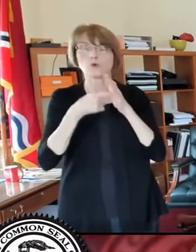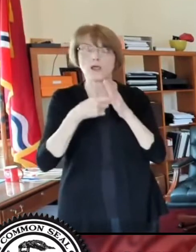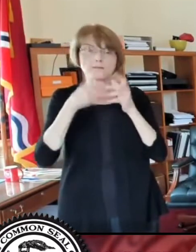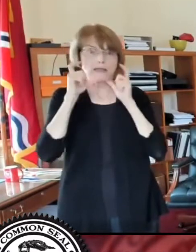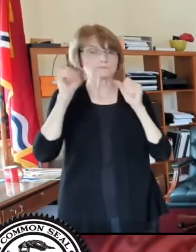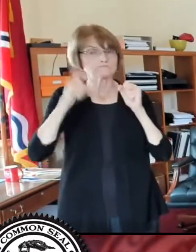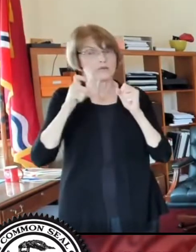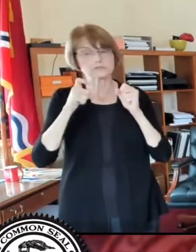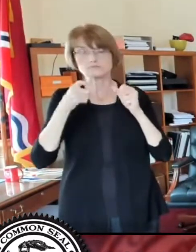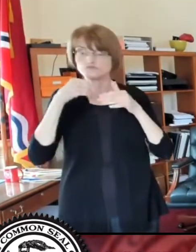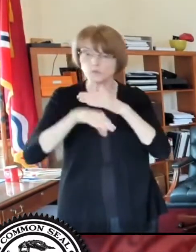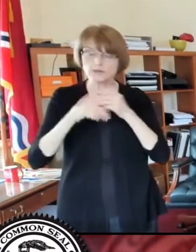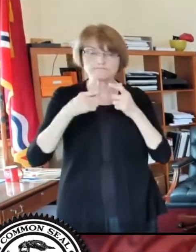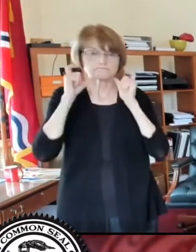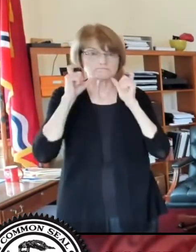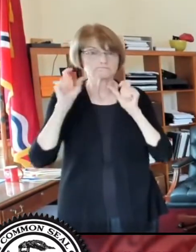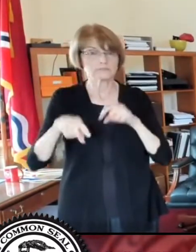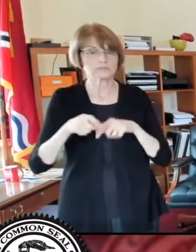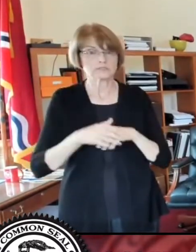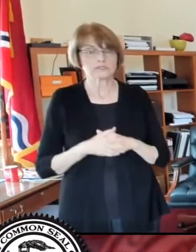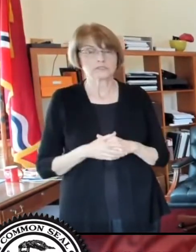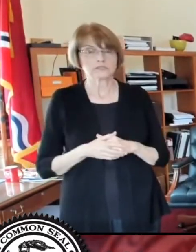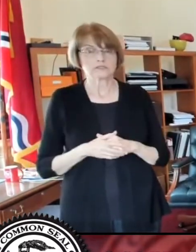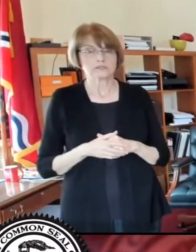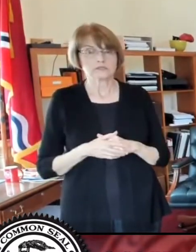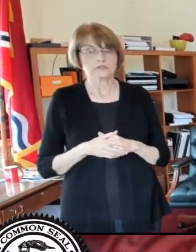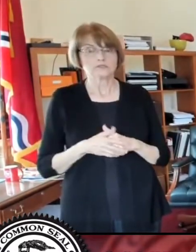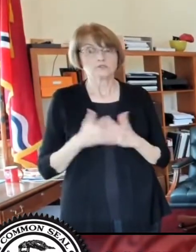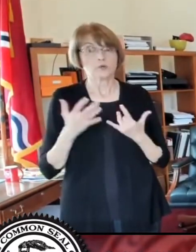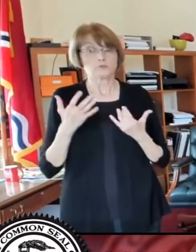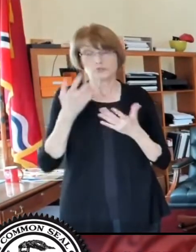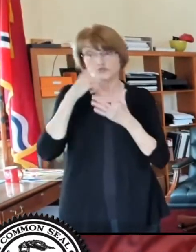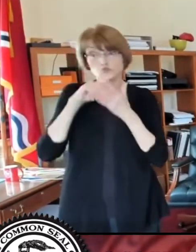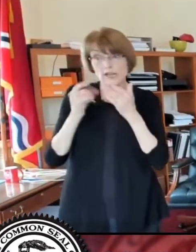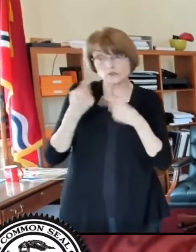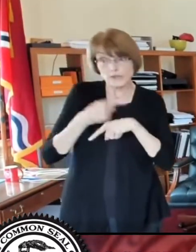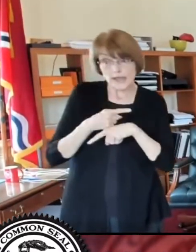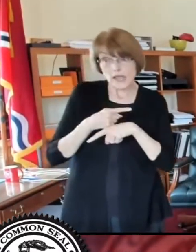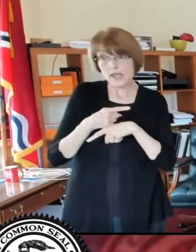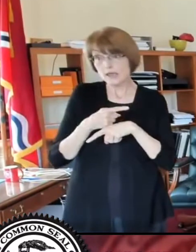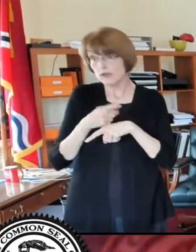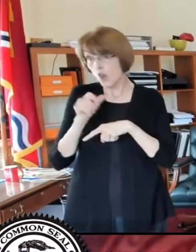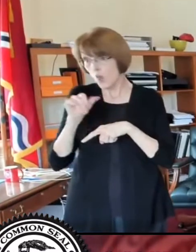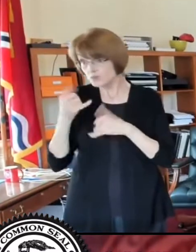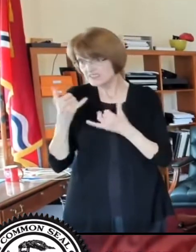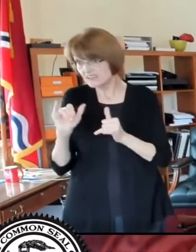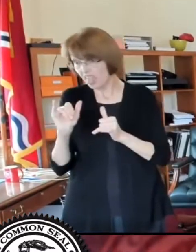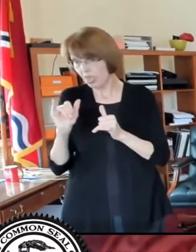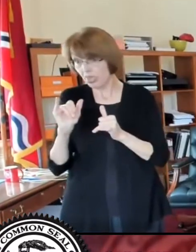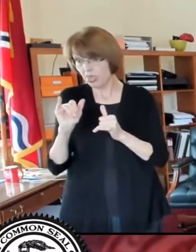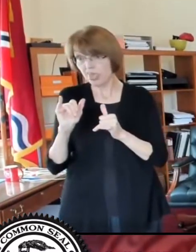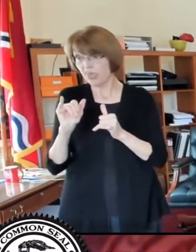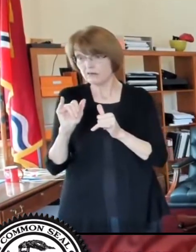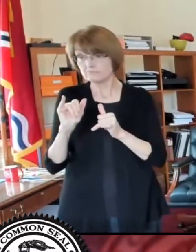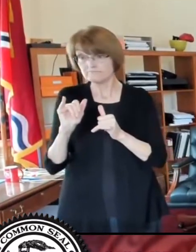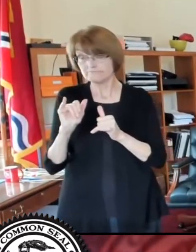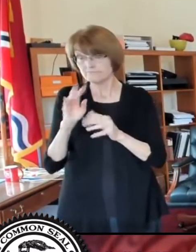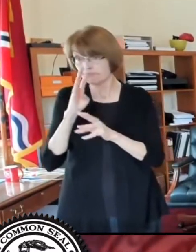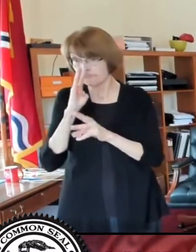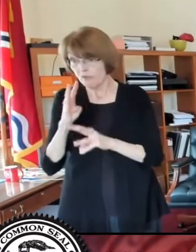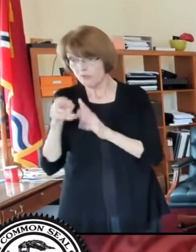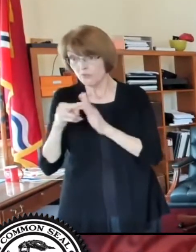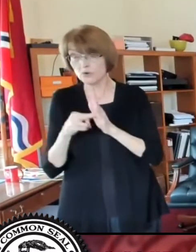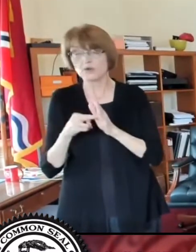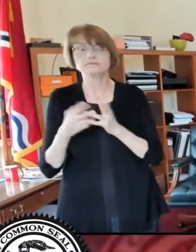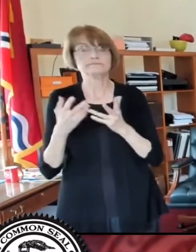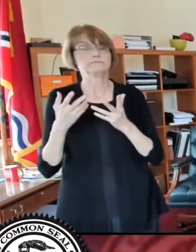So maybe check back today or just send us the address of the location where they're not requiring. Now, the